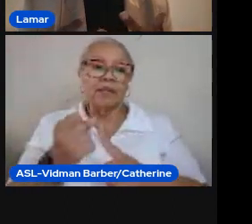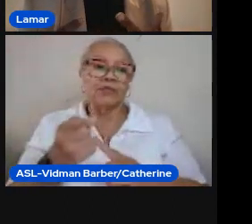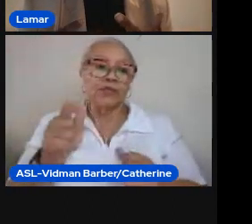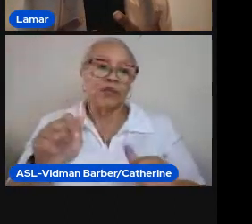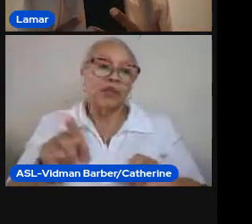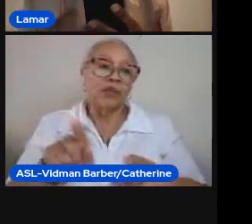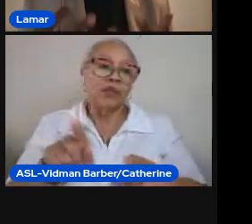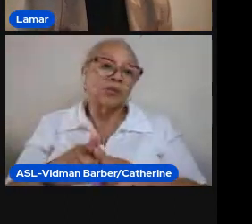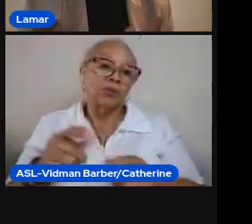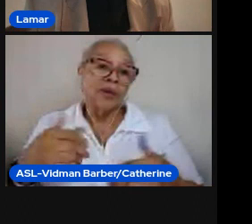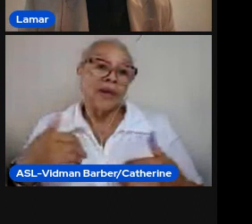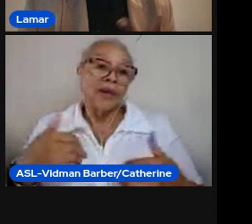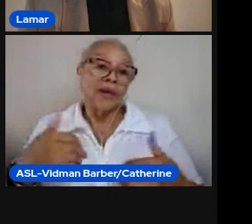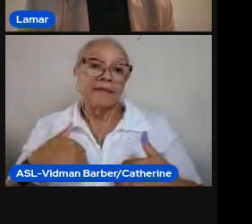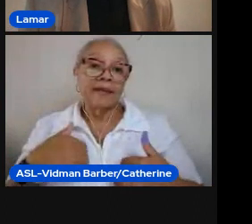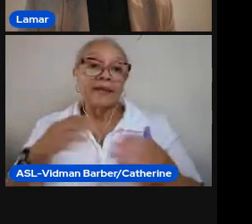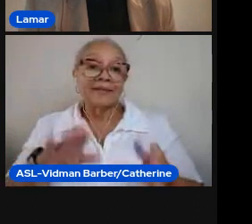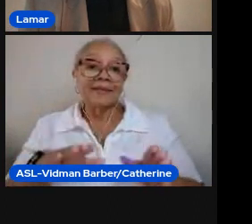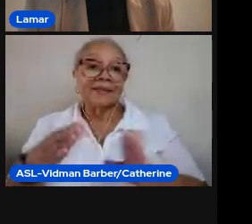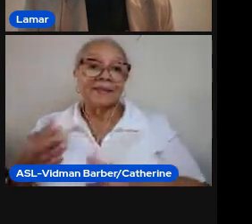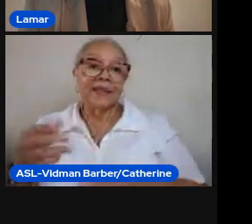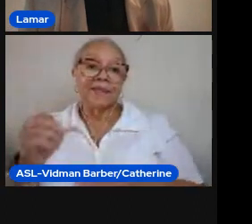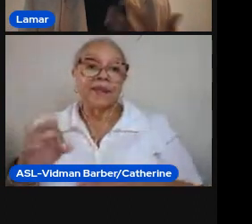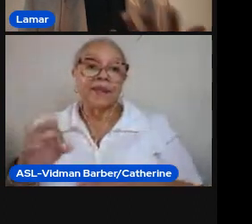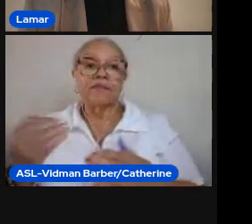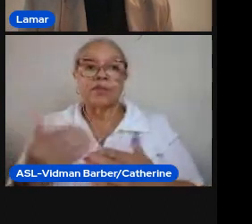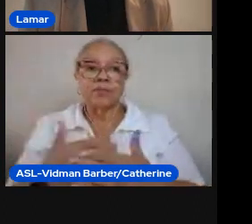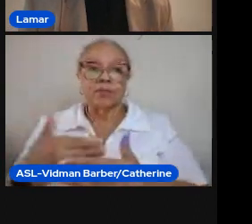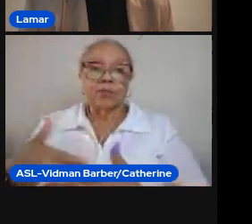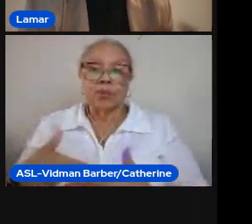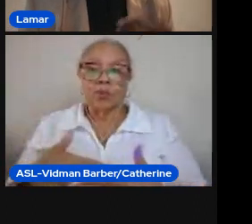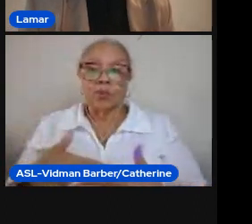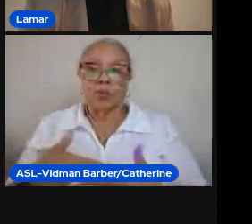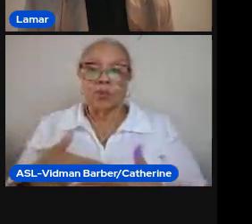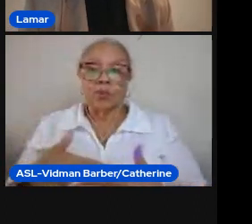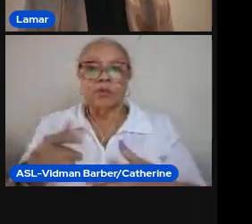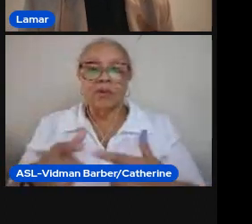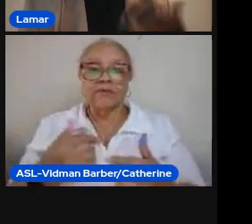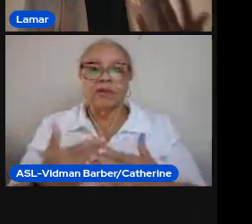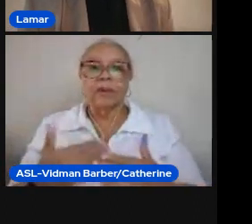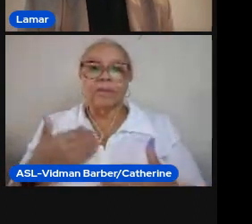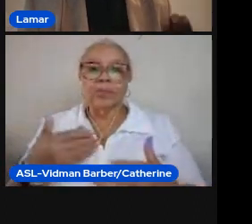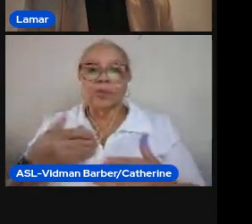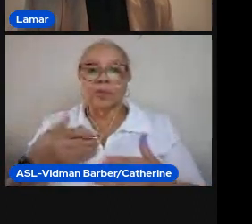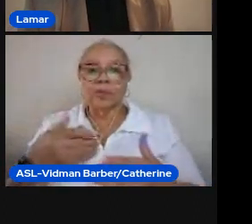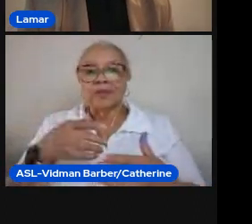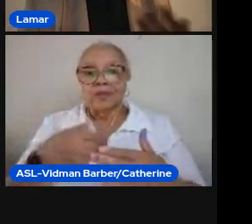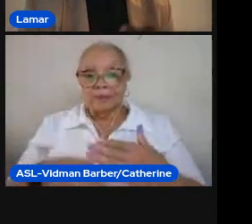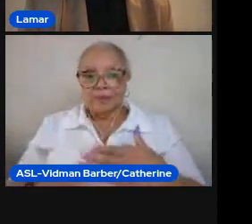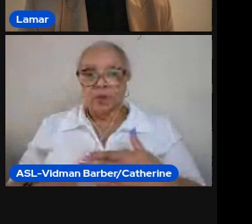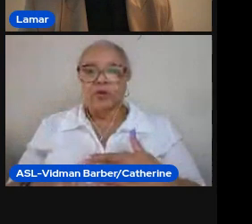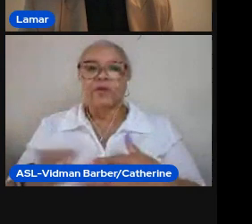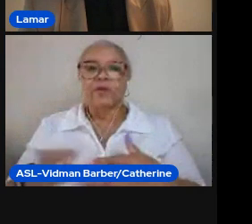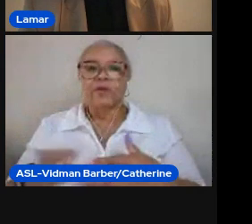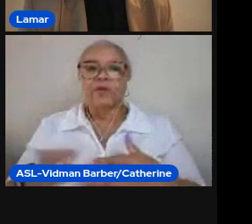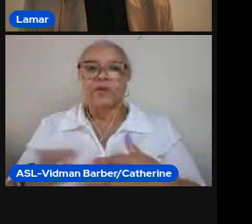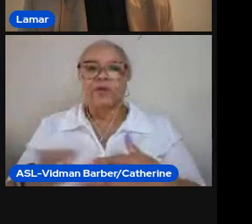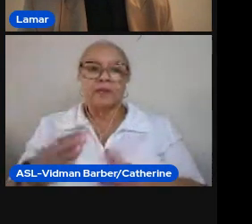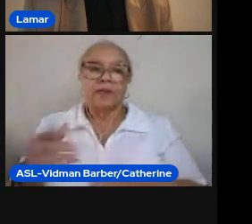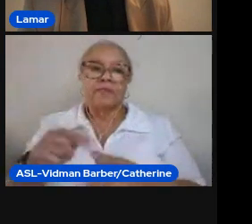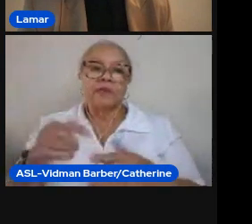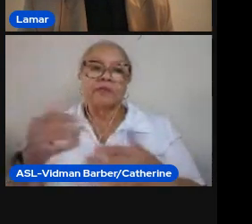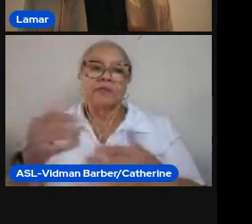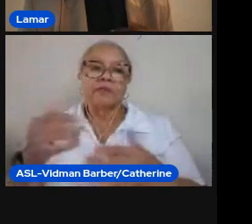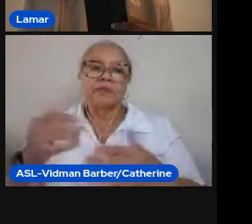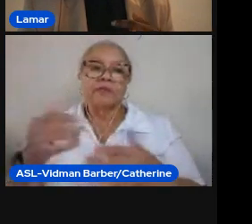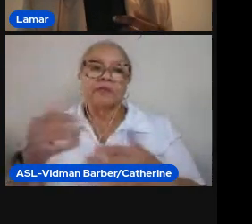also have the death of the newborn, or even a preterm labor, resulting in the death of the newborn as well.